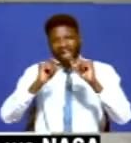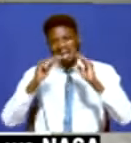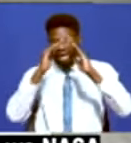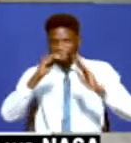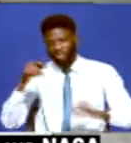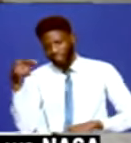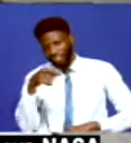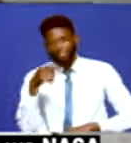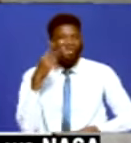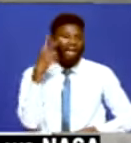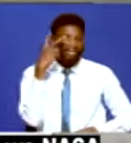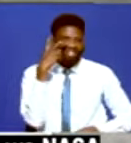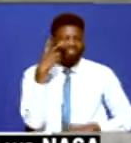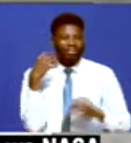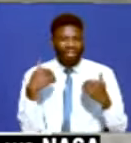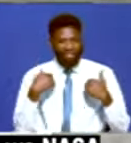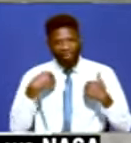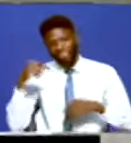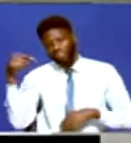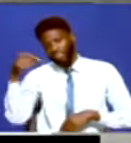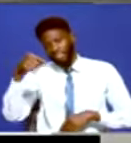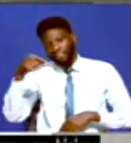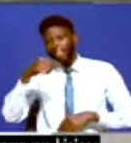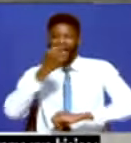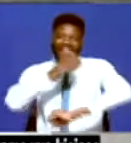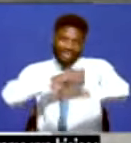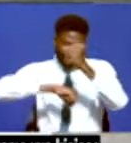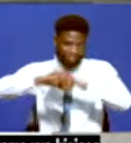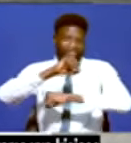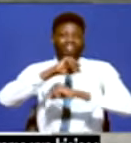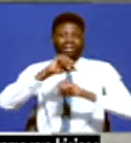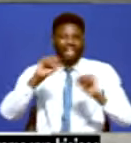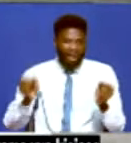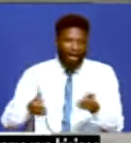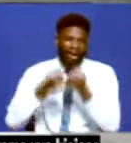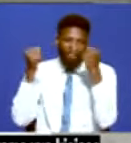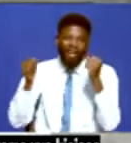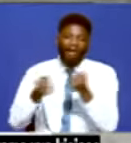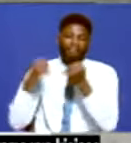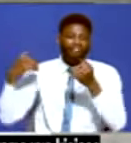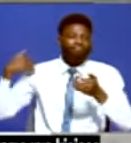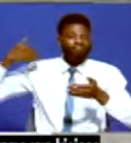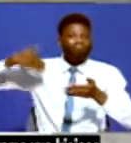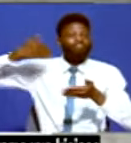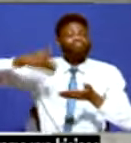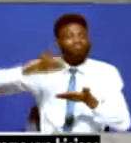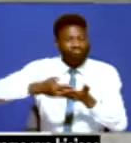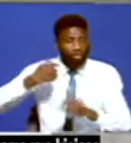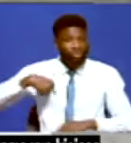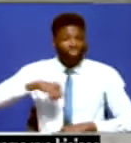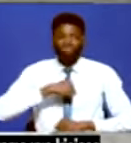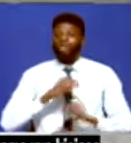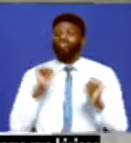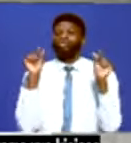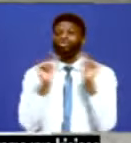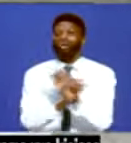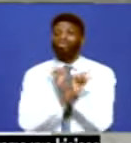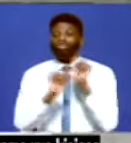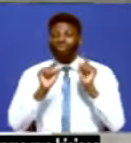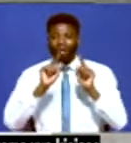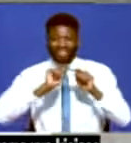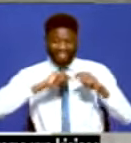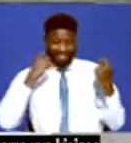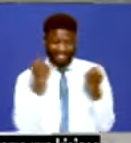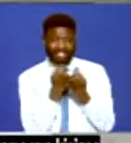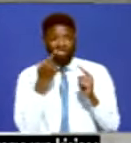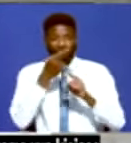some suspicious activities have been going on. We immediately dispatched a team from the